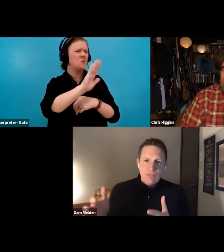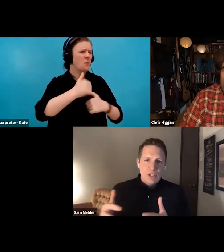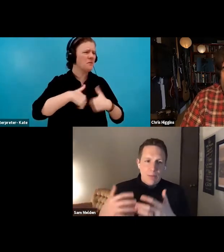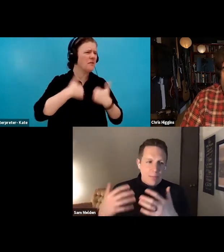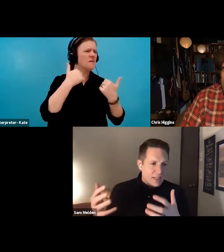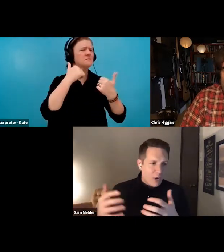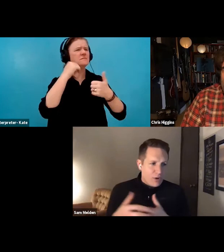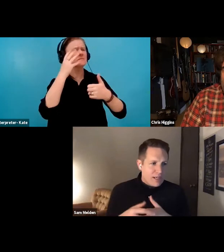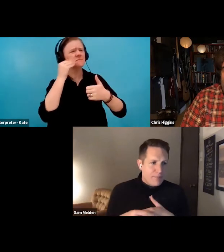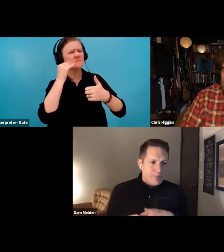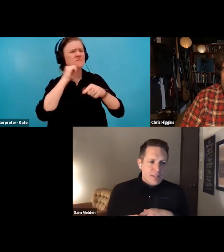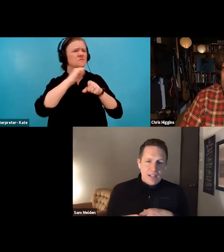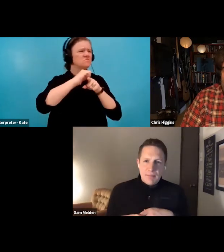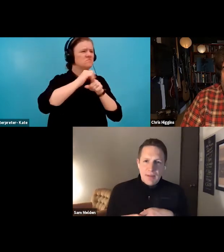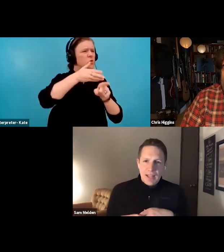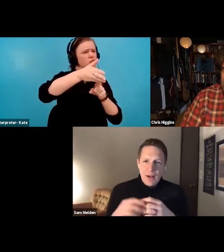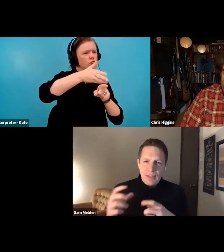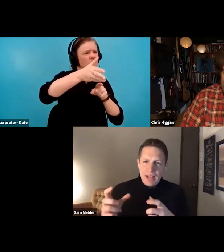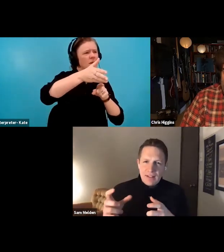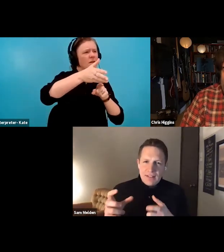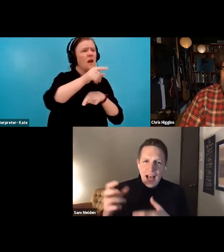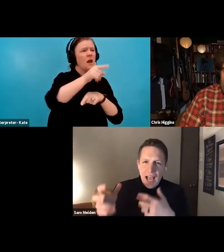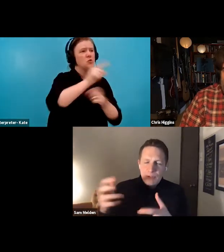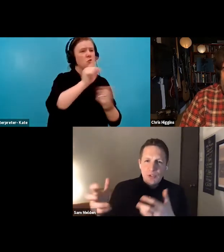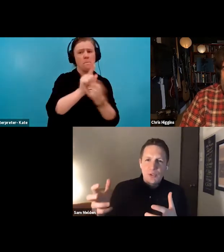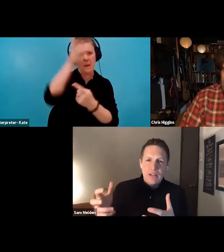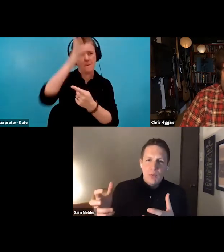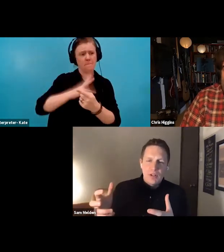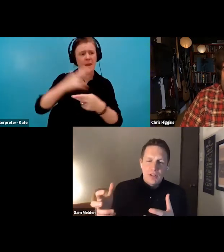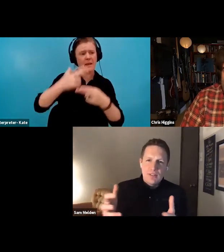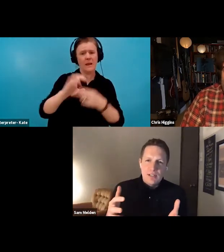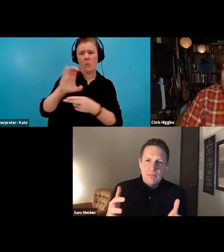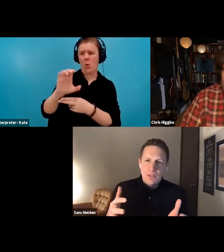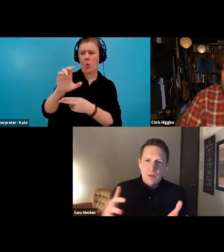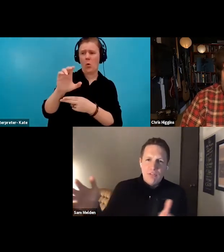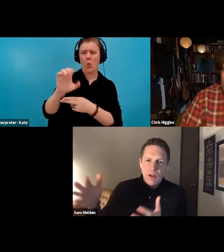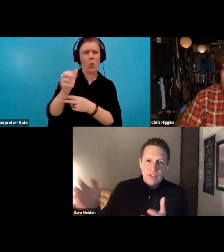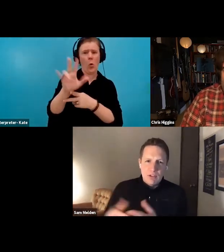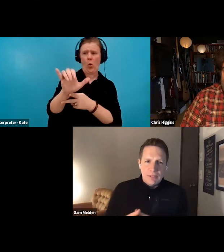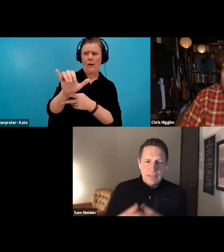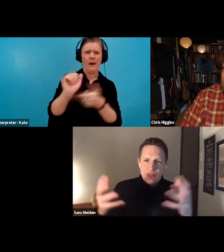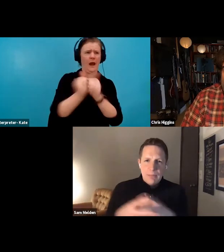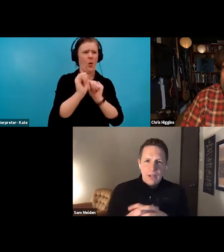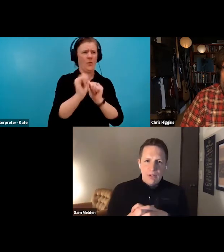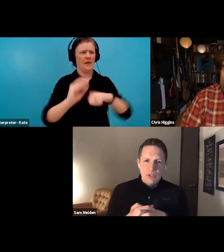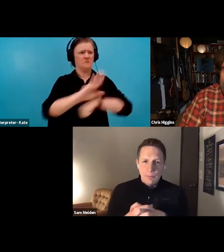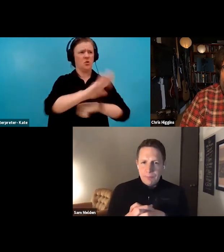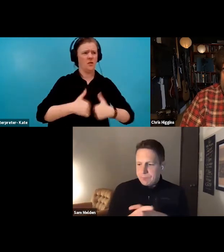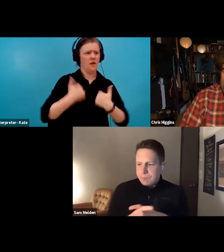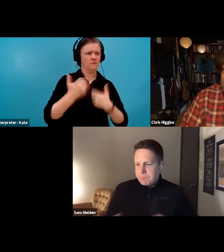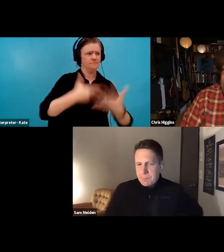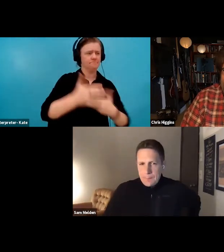about the film and meeting Corey, and how that time in your creative work, evolved a little bit. Give us a little background